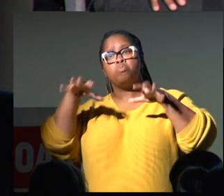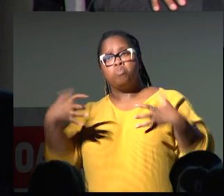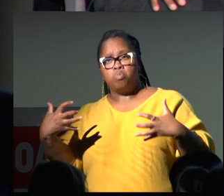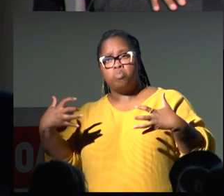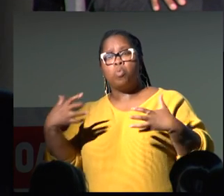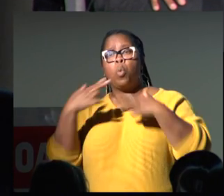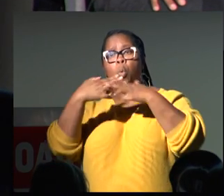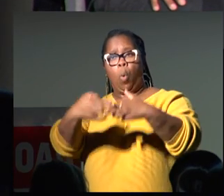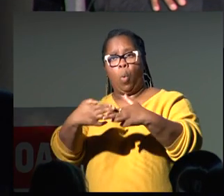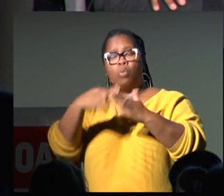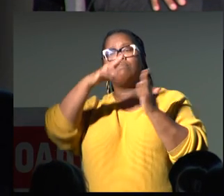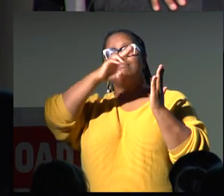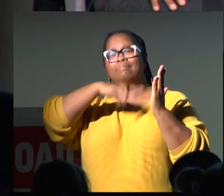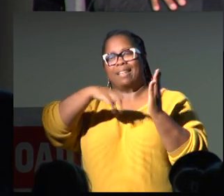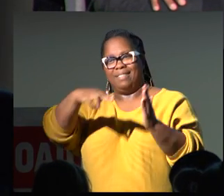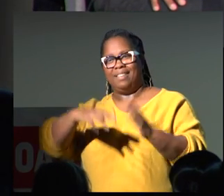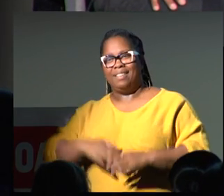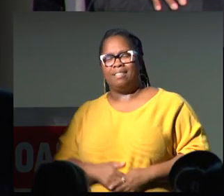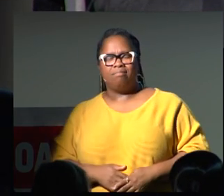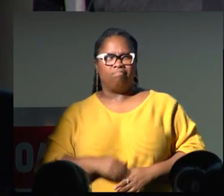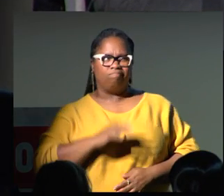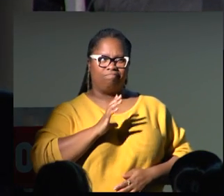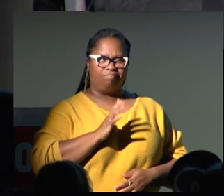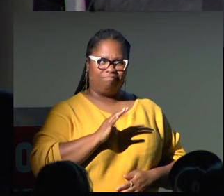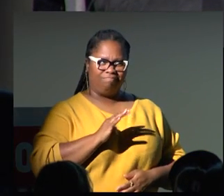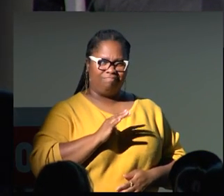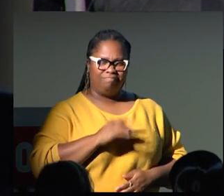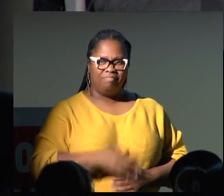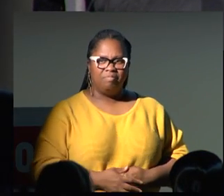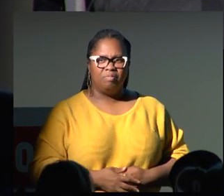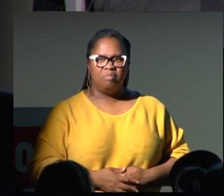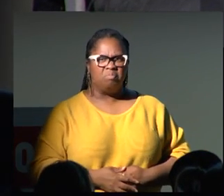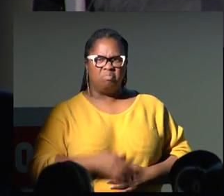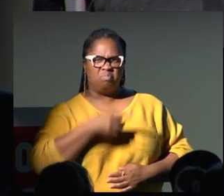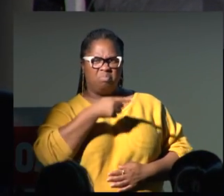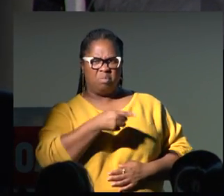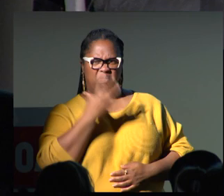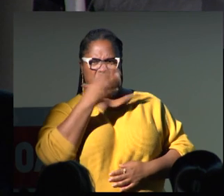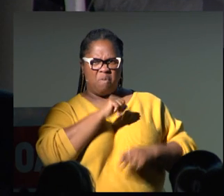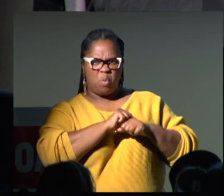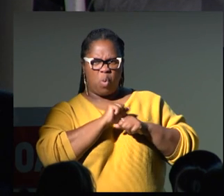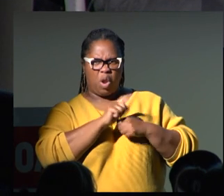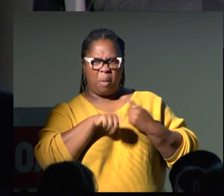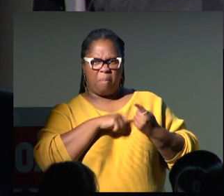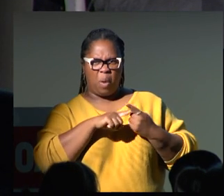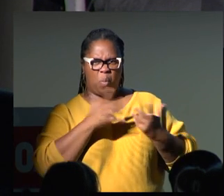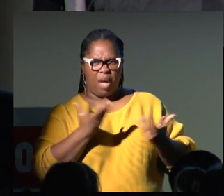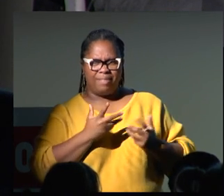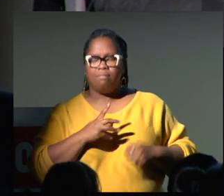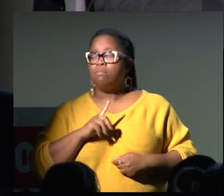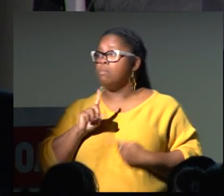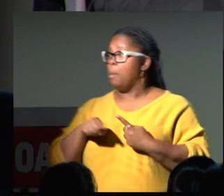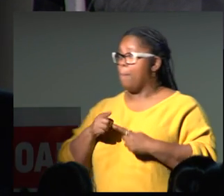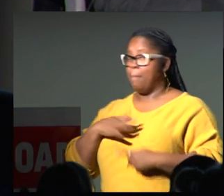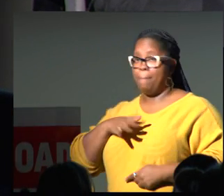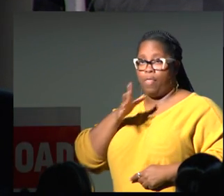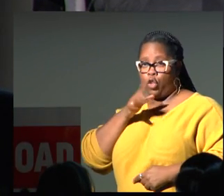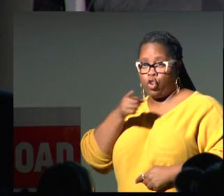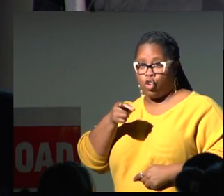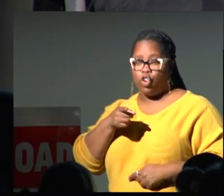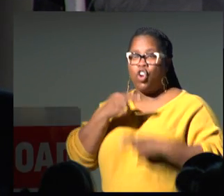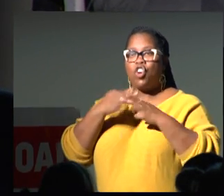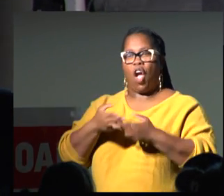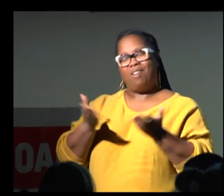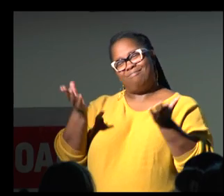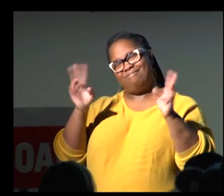a painting. Fantastic. And so what's this beautiful work about? This work is about my mother, and it's called Come